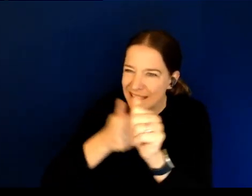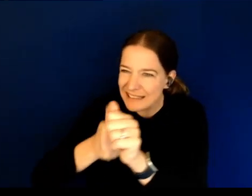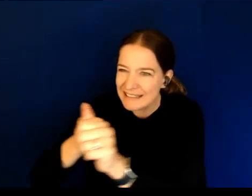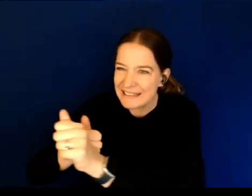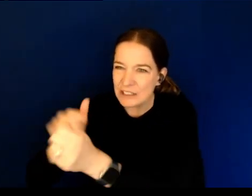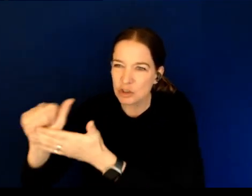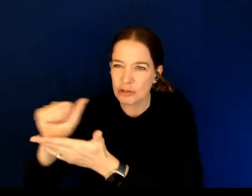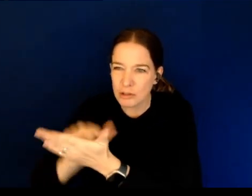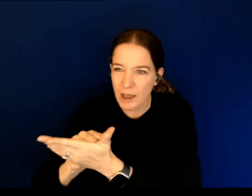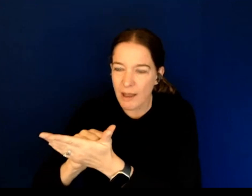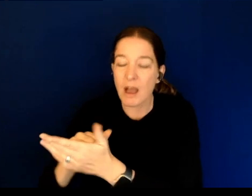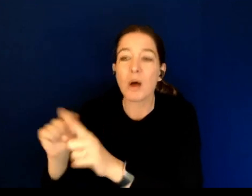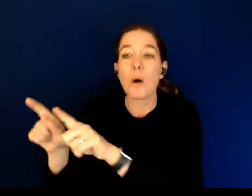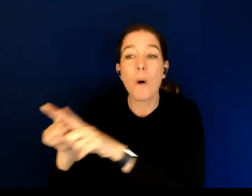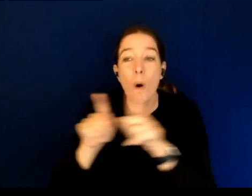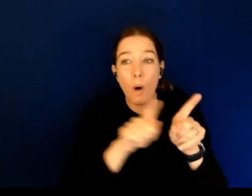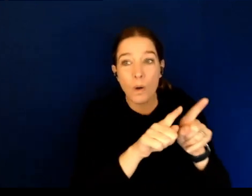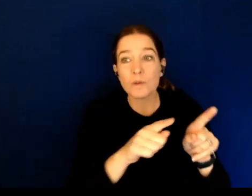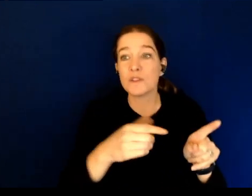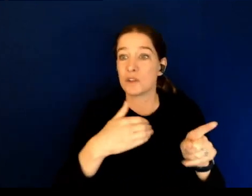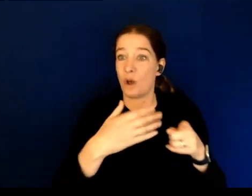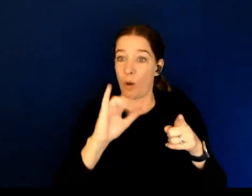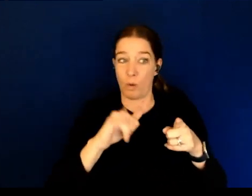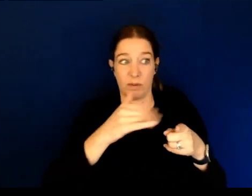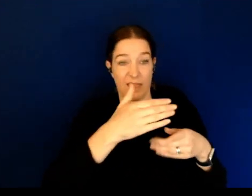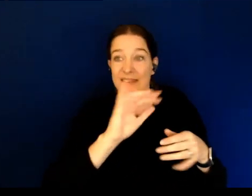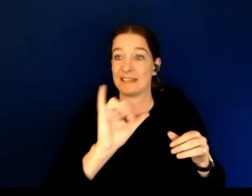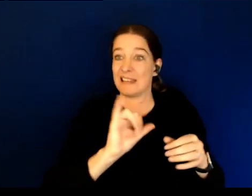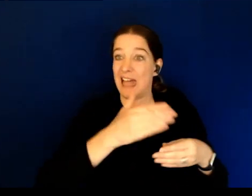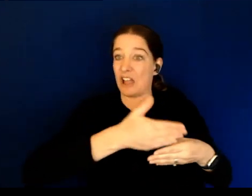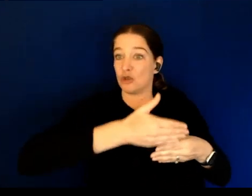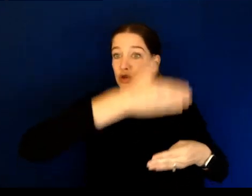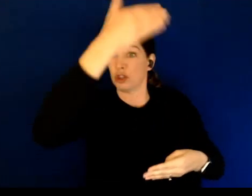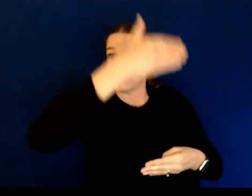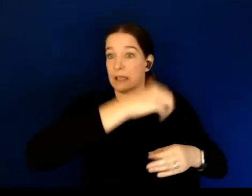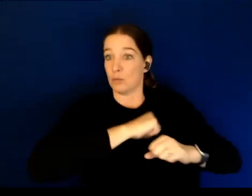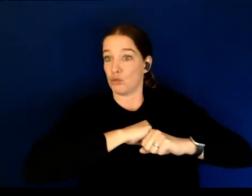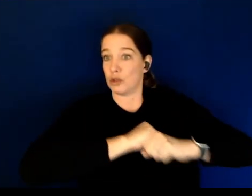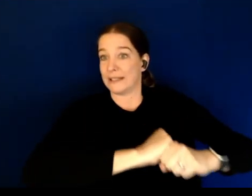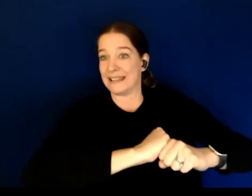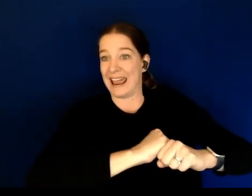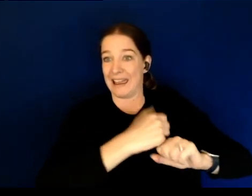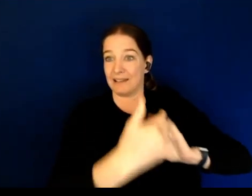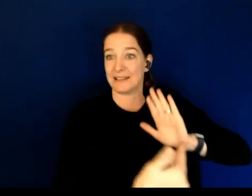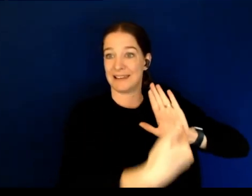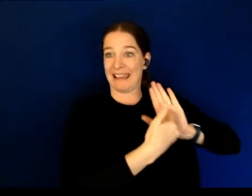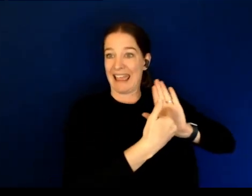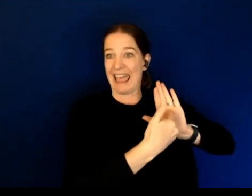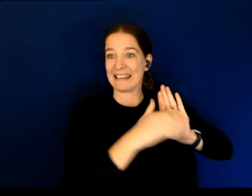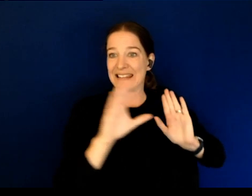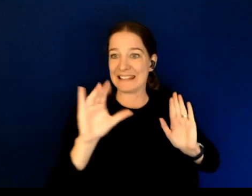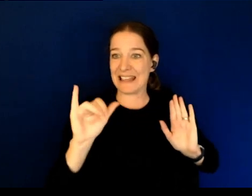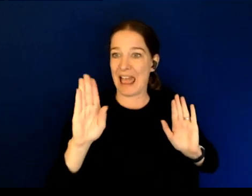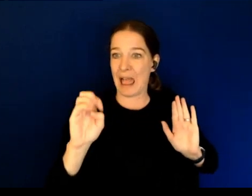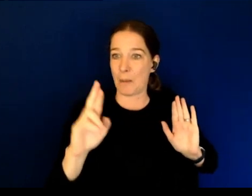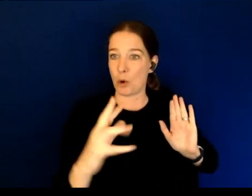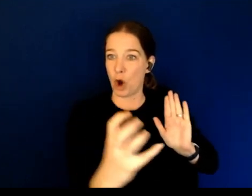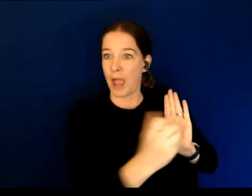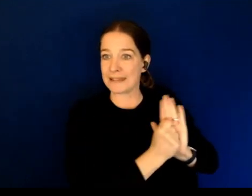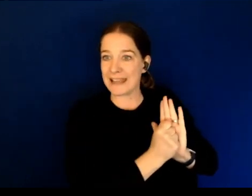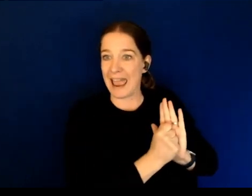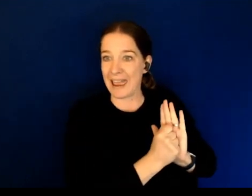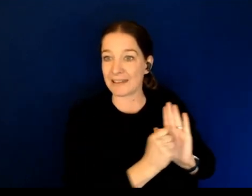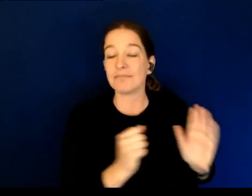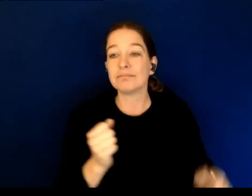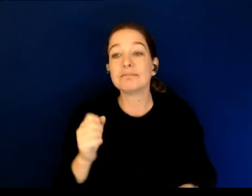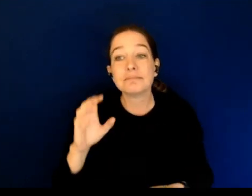accounts, but also stands as a shield against cyber attacks. Let's get into all the myths